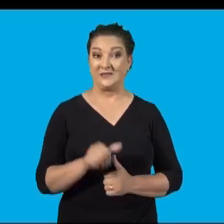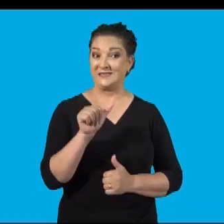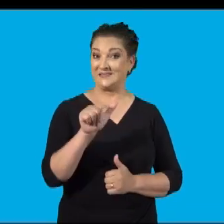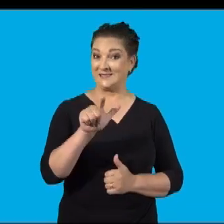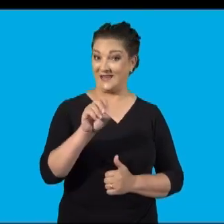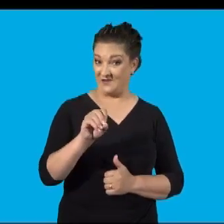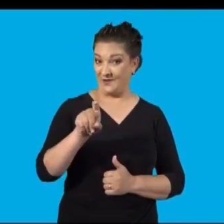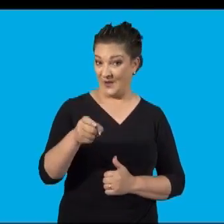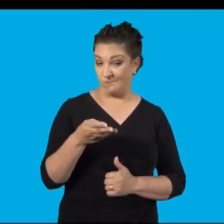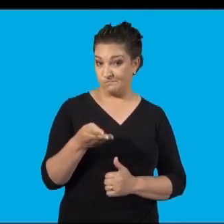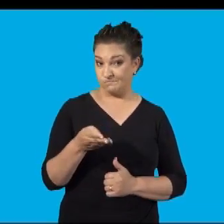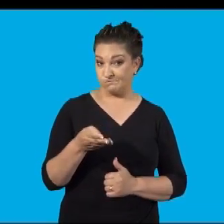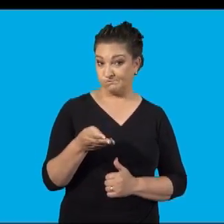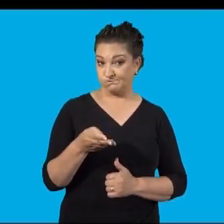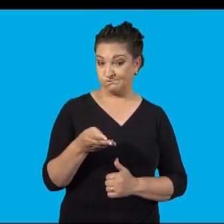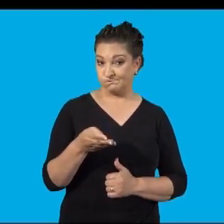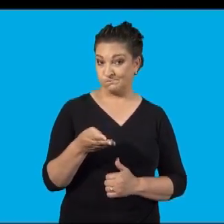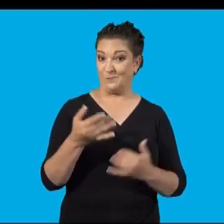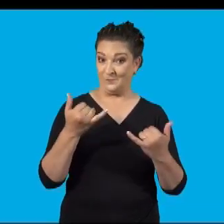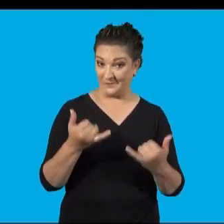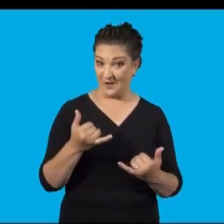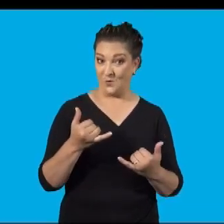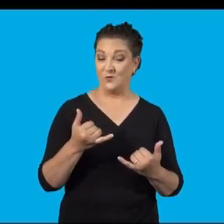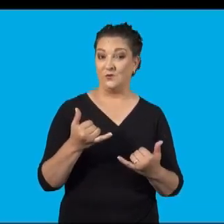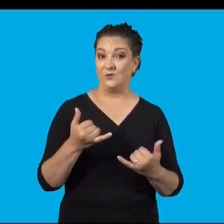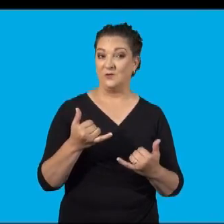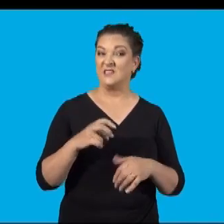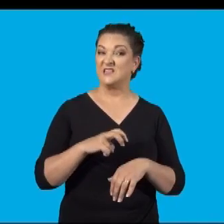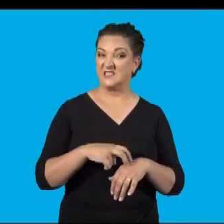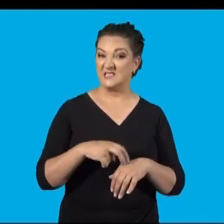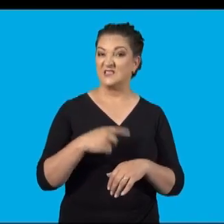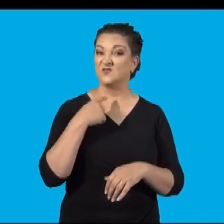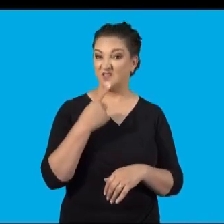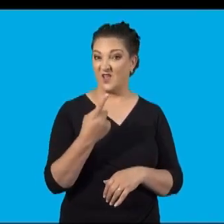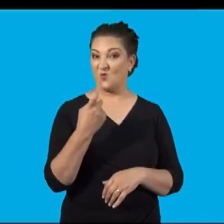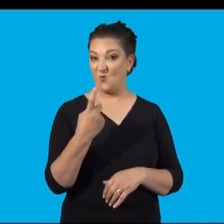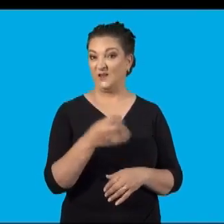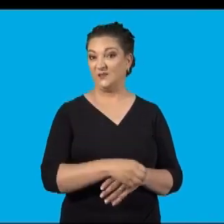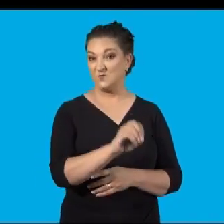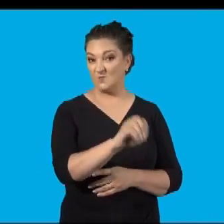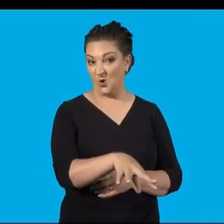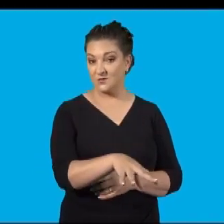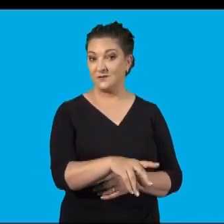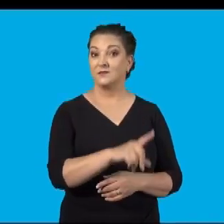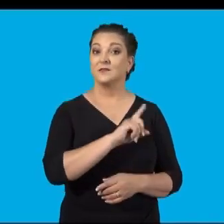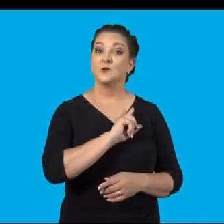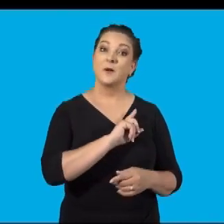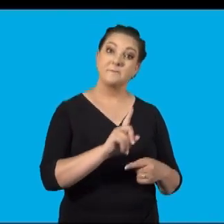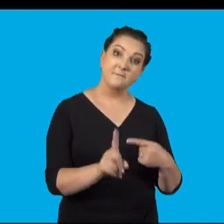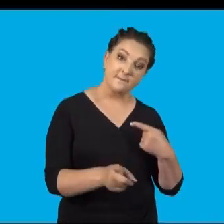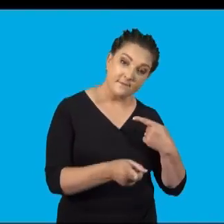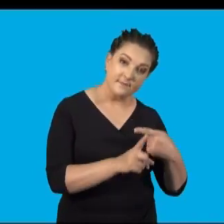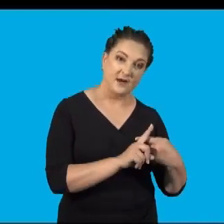On that 670,000, then you add in the one that was disposed. Then you say